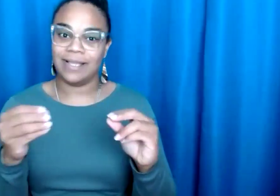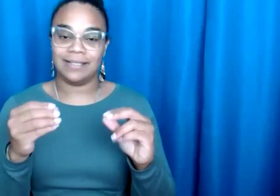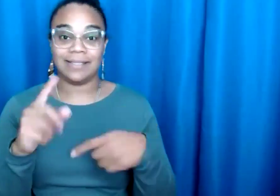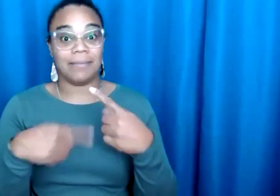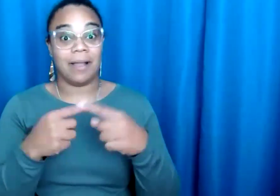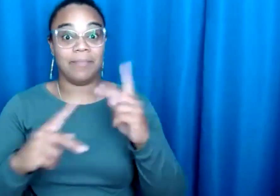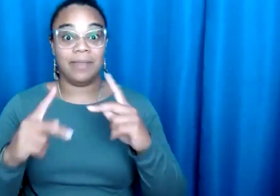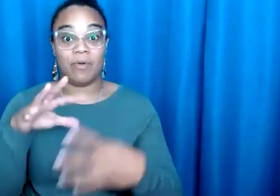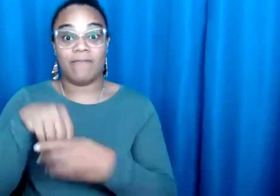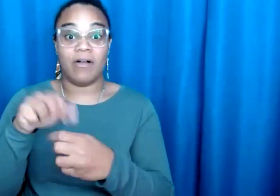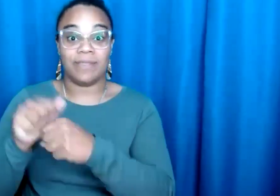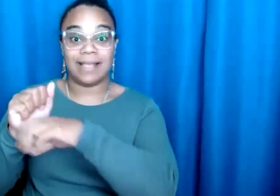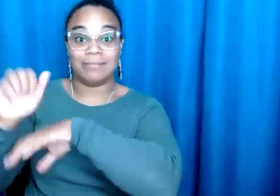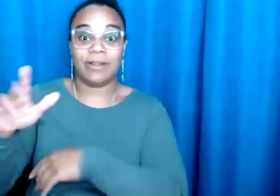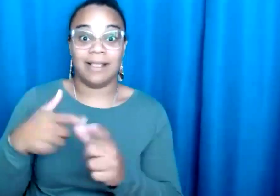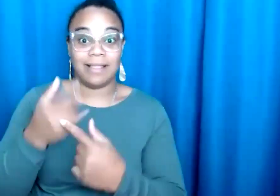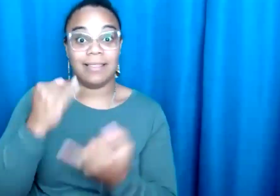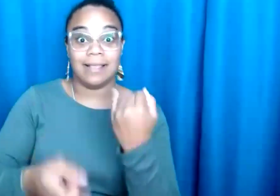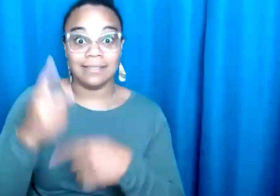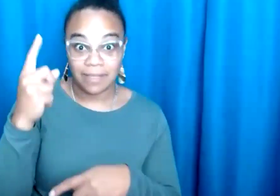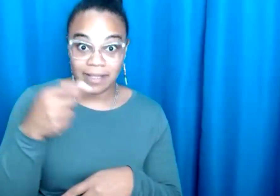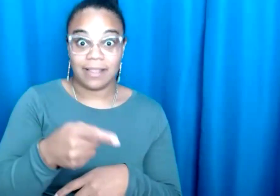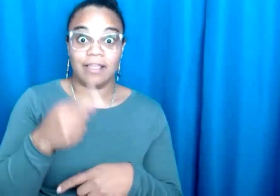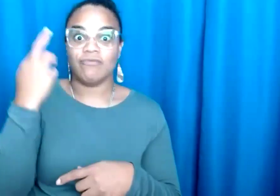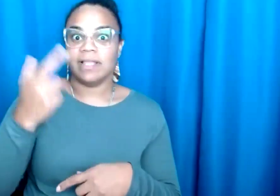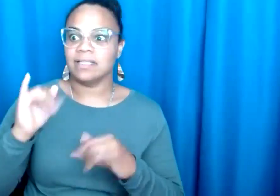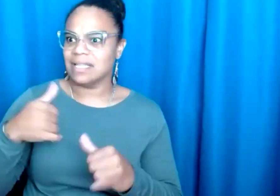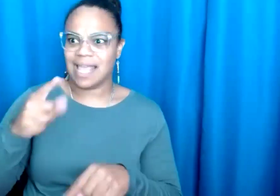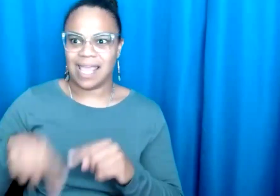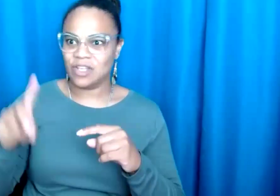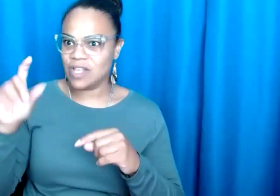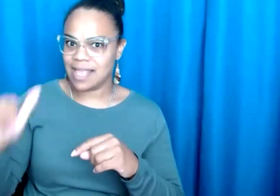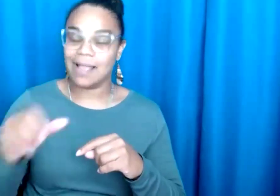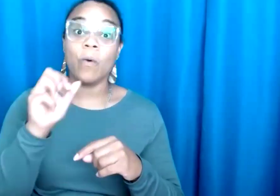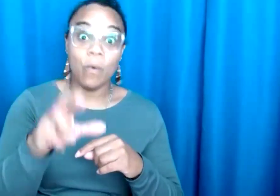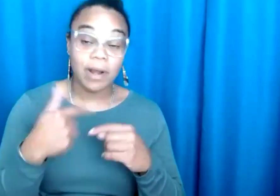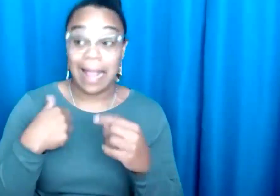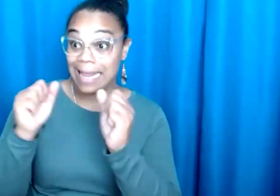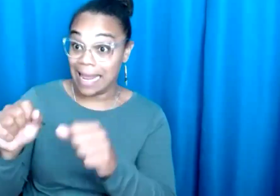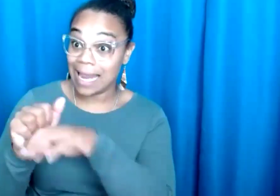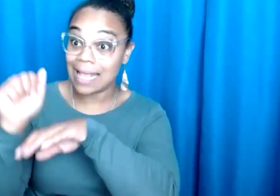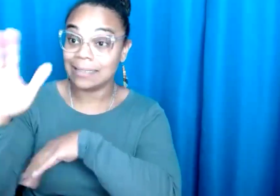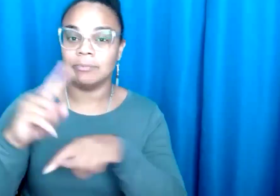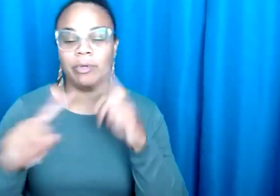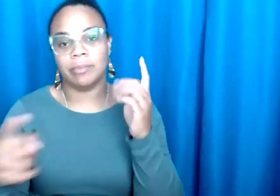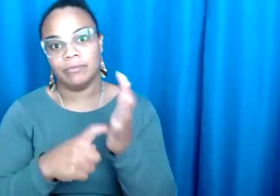minute, wait, I can't do this, or I can do it, but it's going to take me another 6 months because I got to deal with something administrative